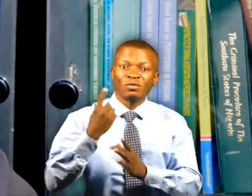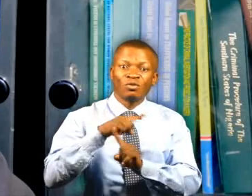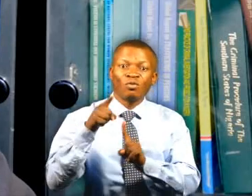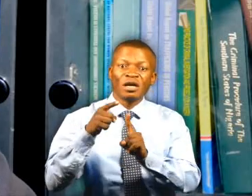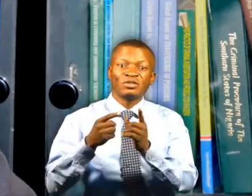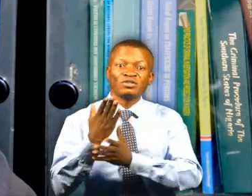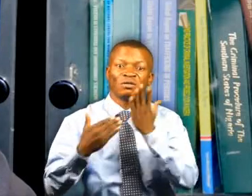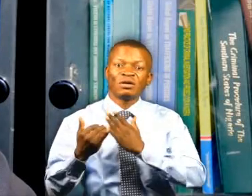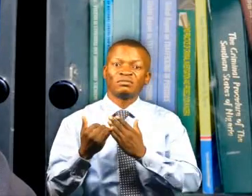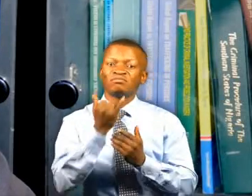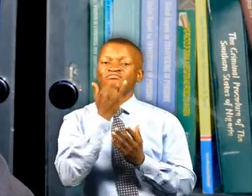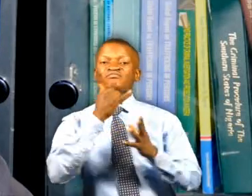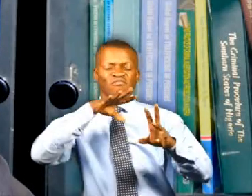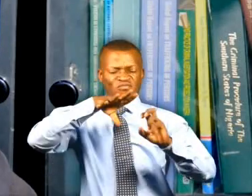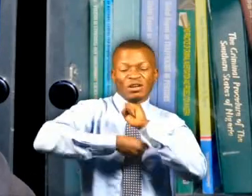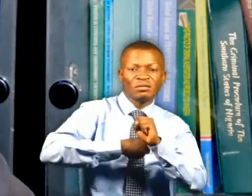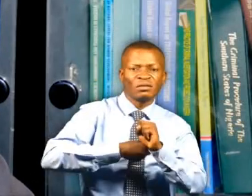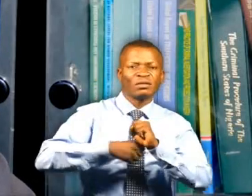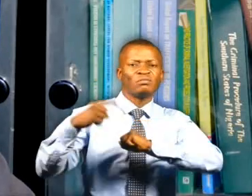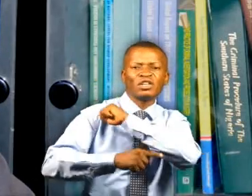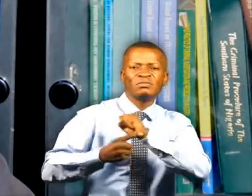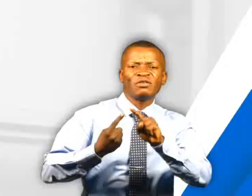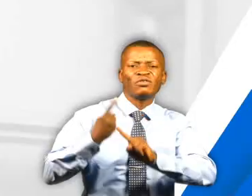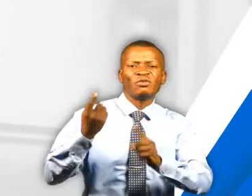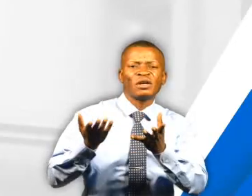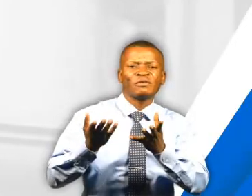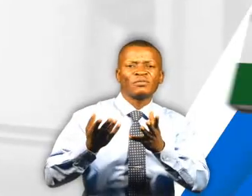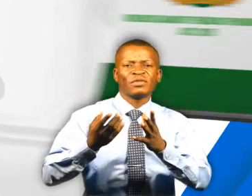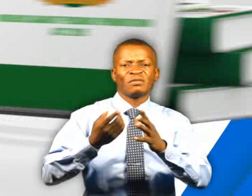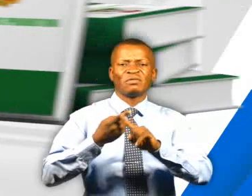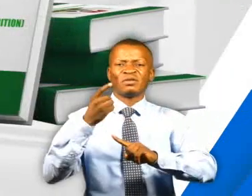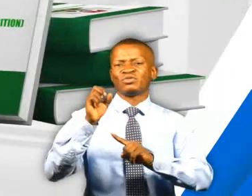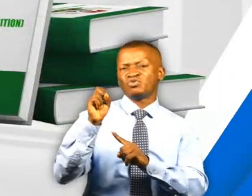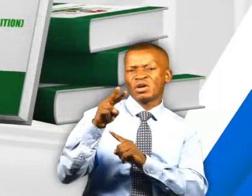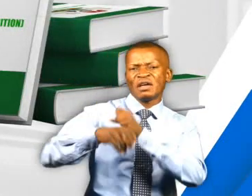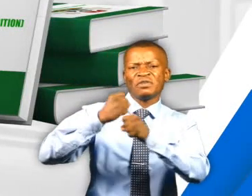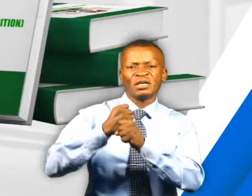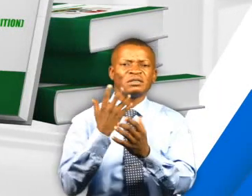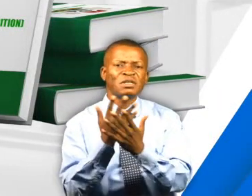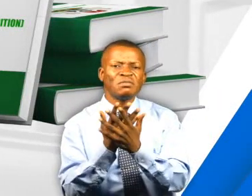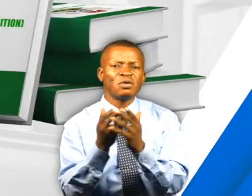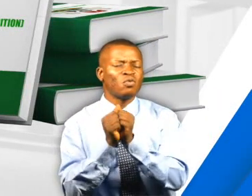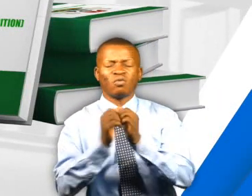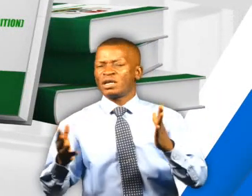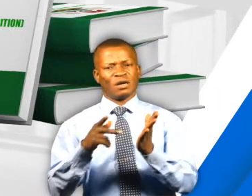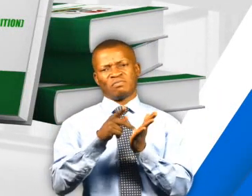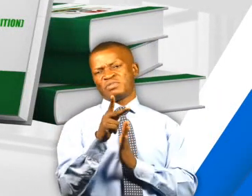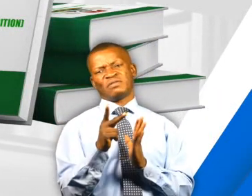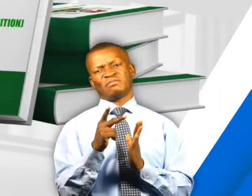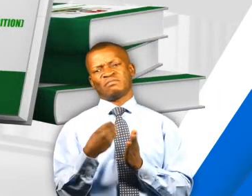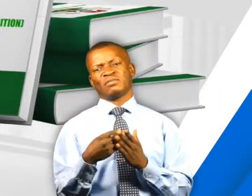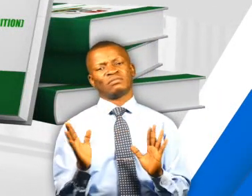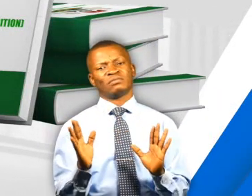When somebody commits rape, the punishment for rape ranges from 12 years imprisonment without option